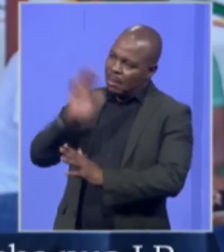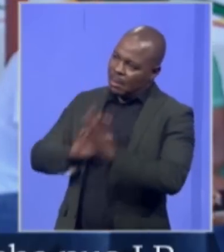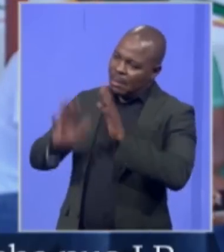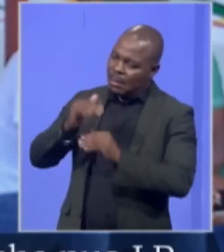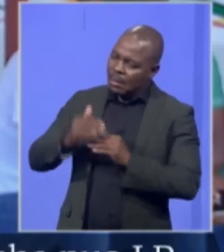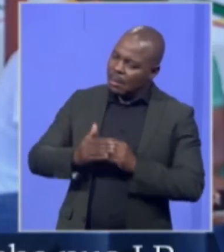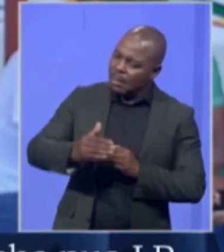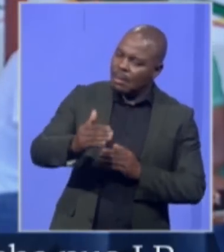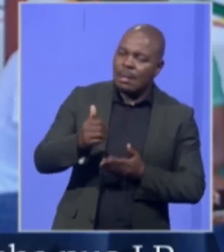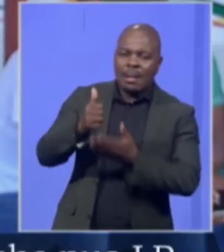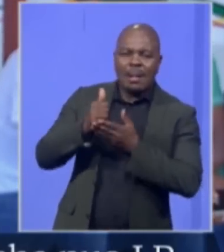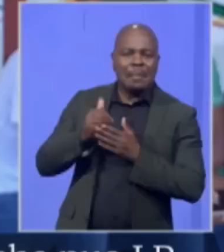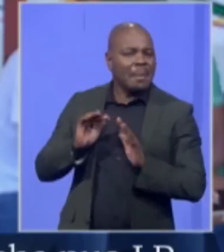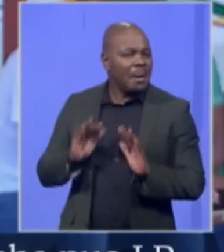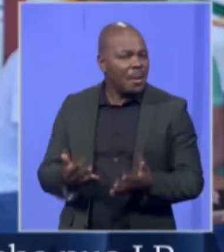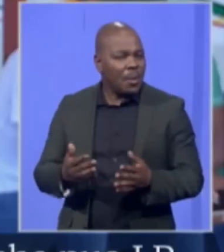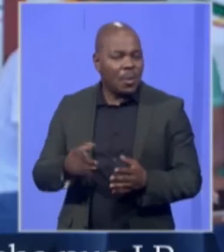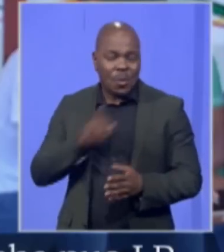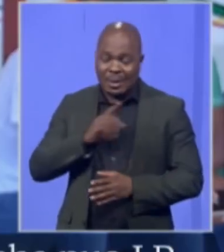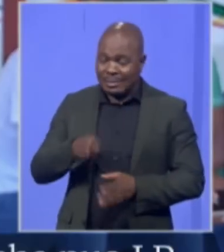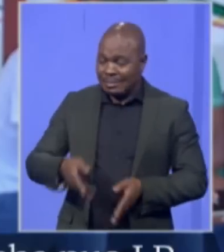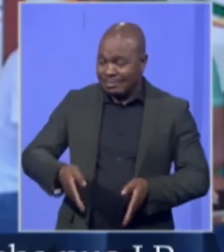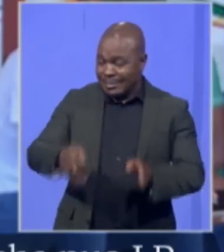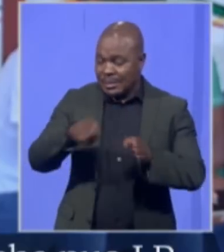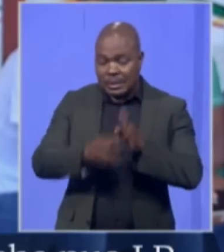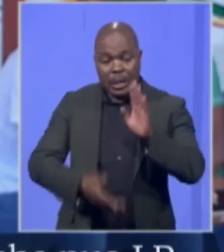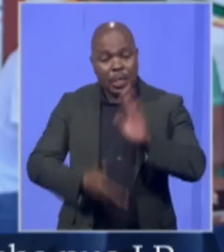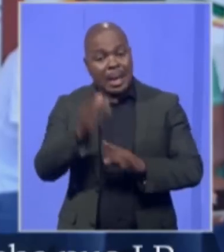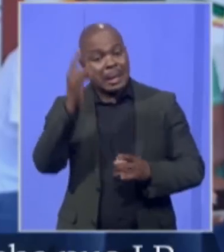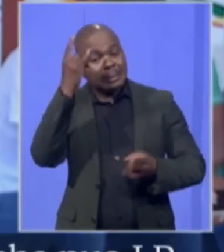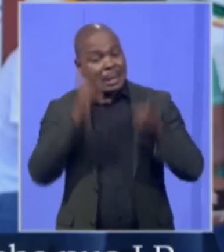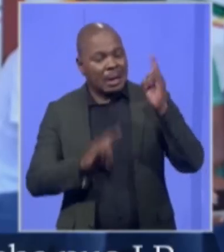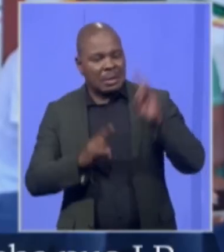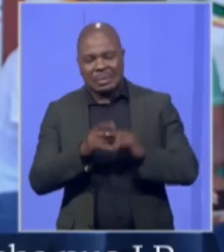thuso efe ya tlang gore riela yona tsela e a e tsamaya go ya toropong.